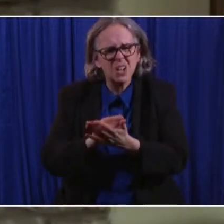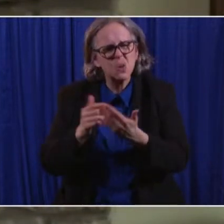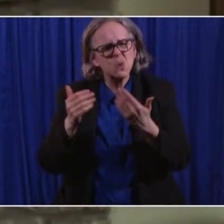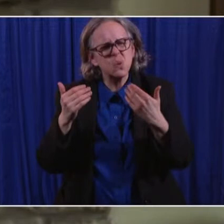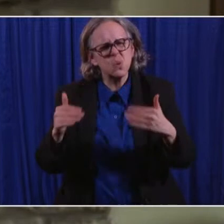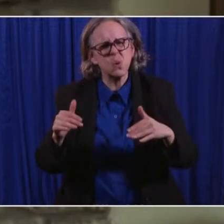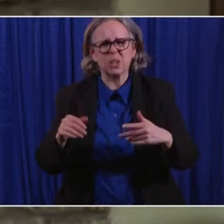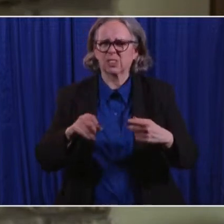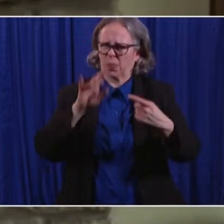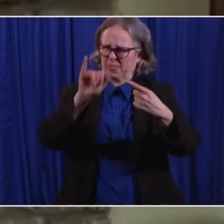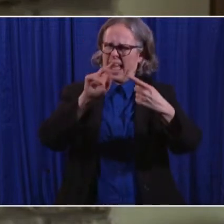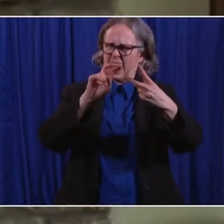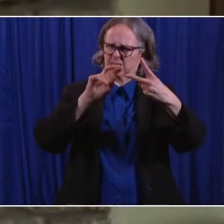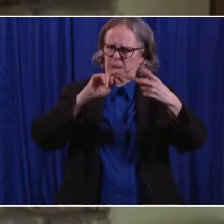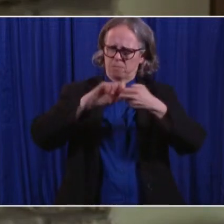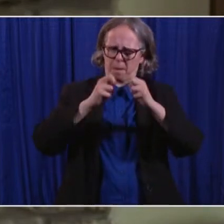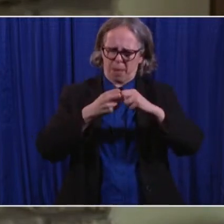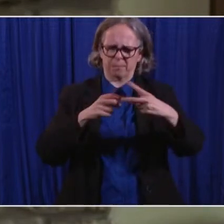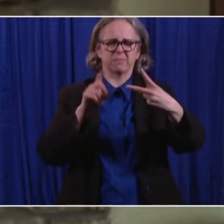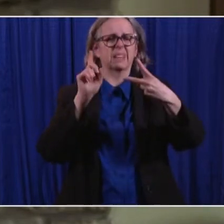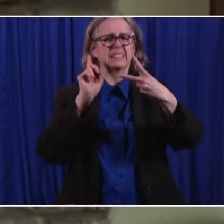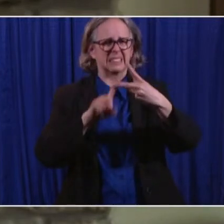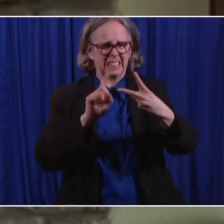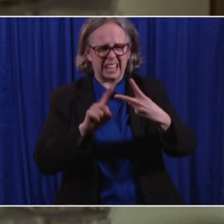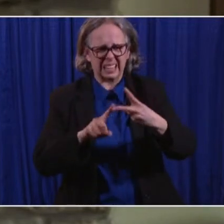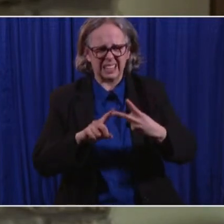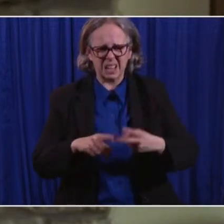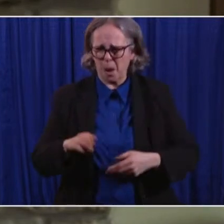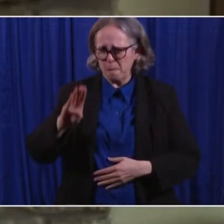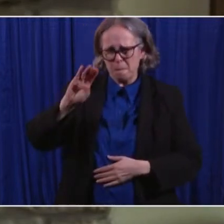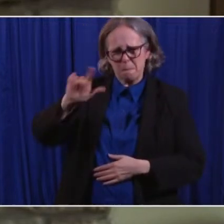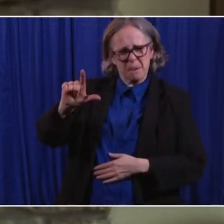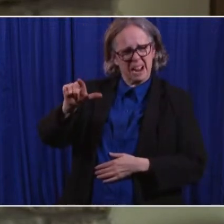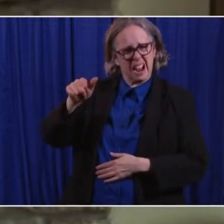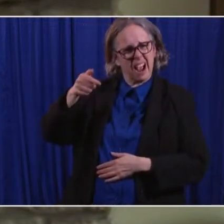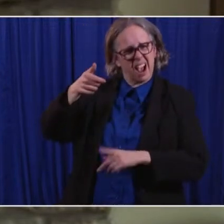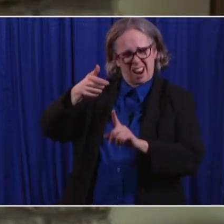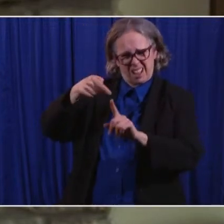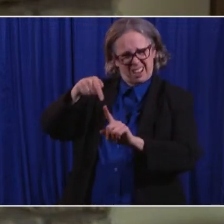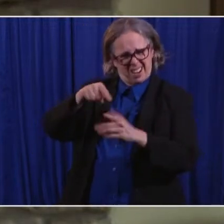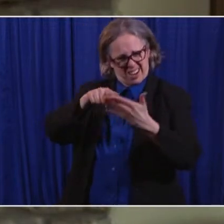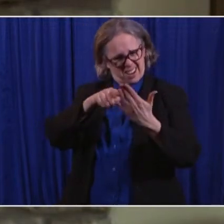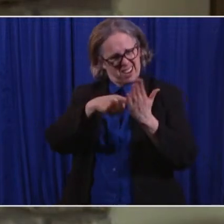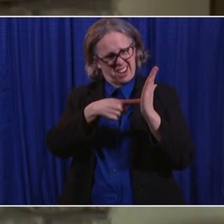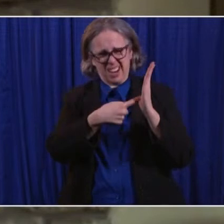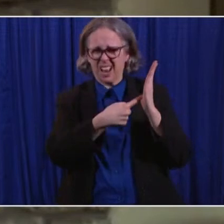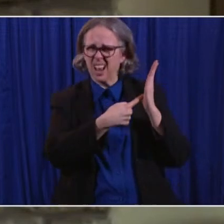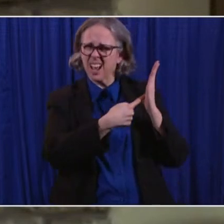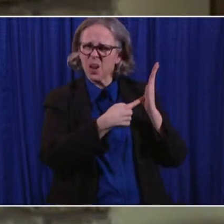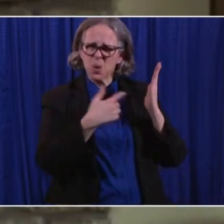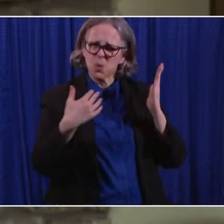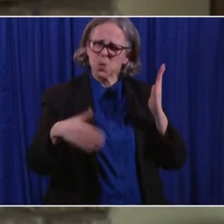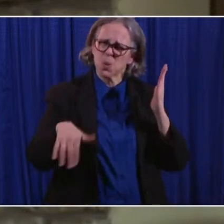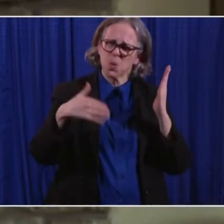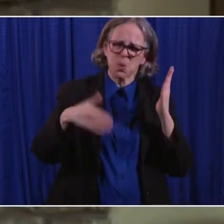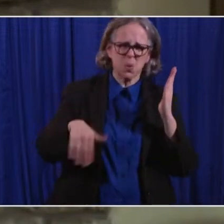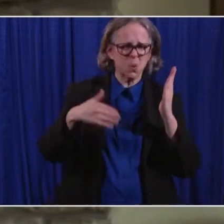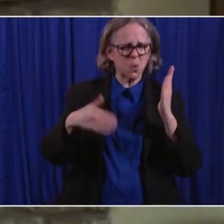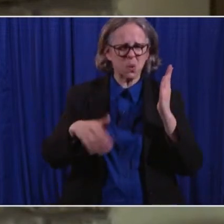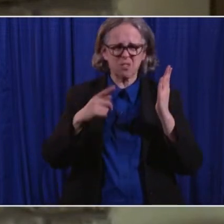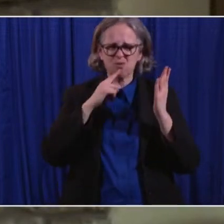the bill clearly violates the separation of powers. We'll have